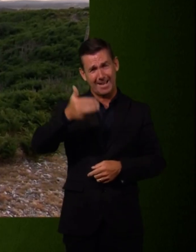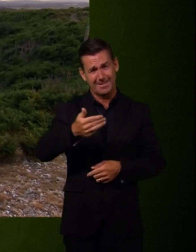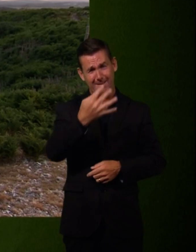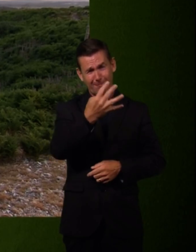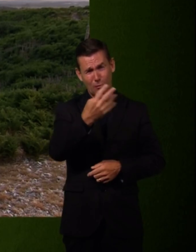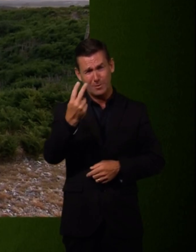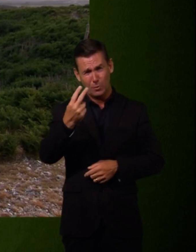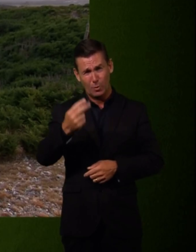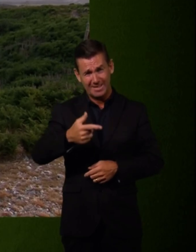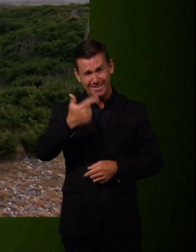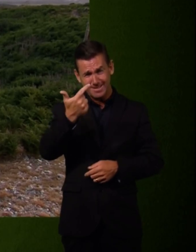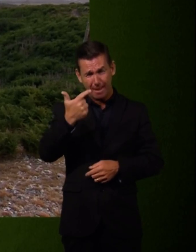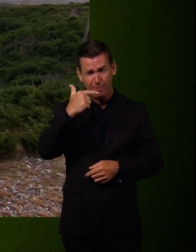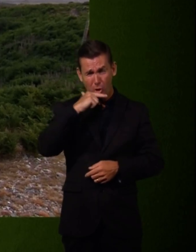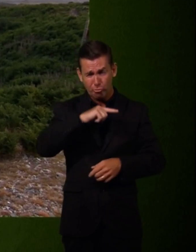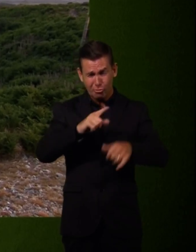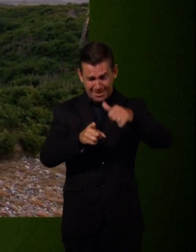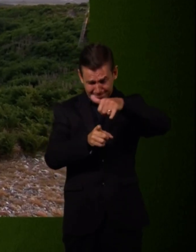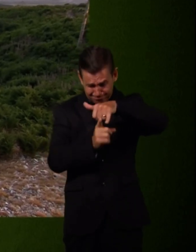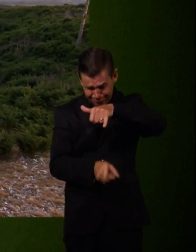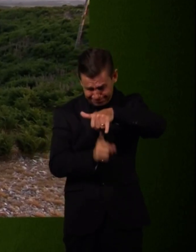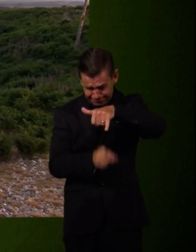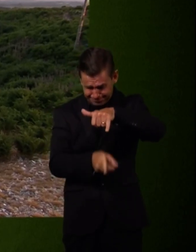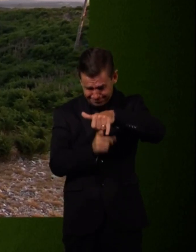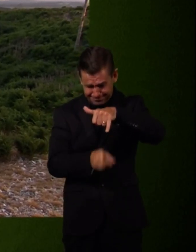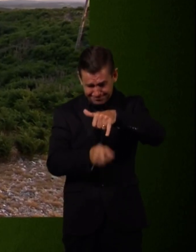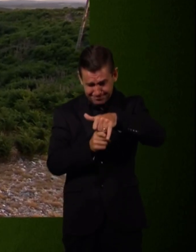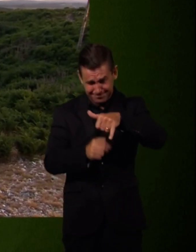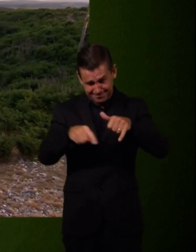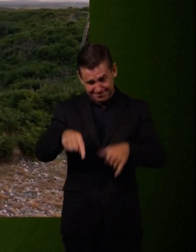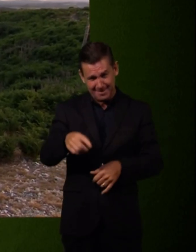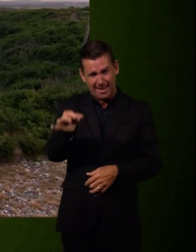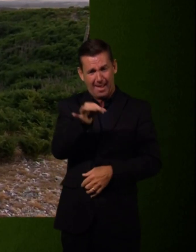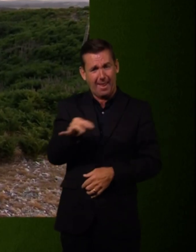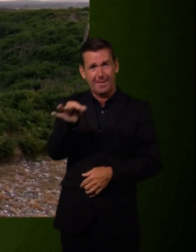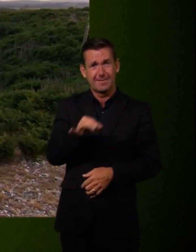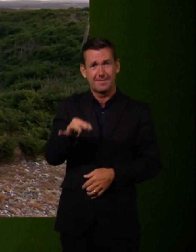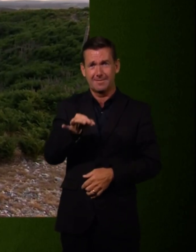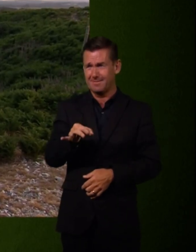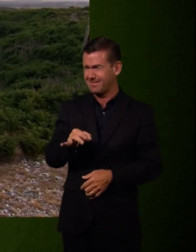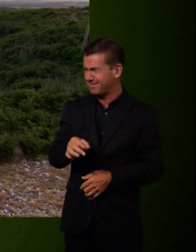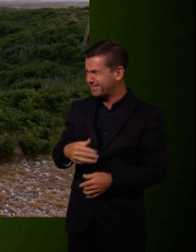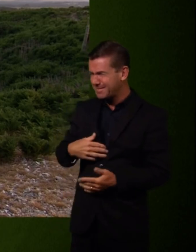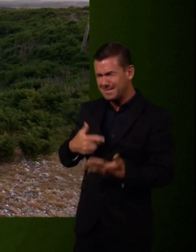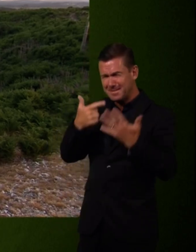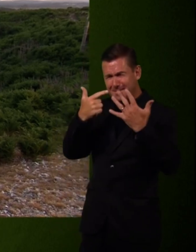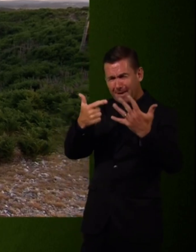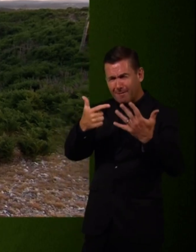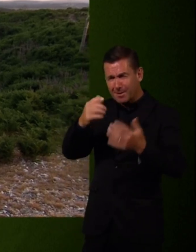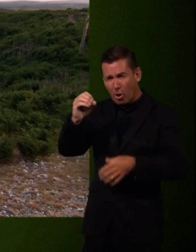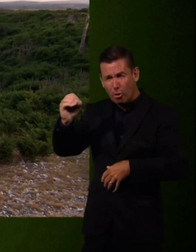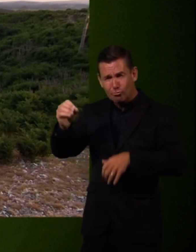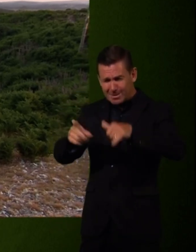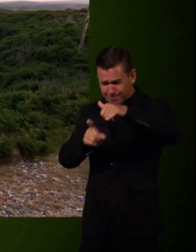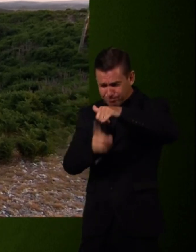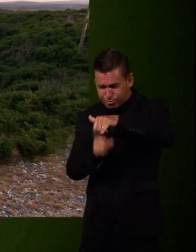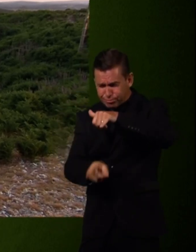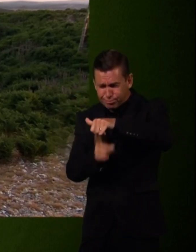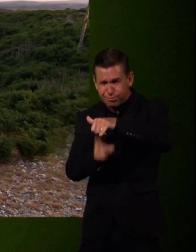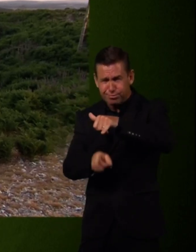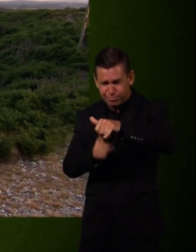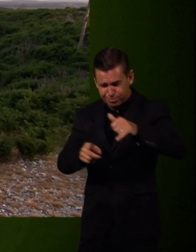700 bombs here on the Isle of Purbeck. That is unbelievable, isn't it? Yeah. 700 bombs. What's even